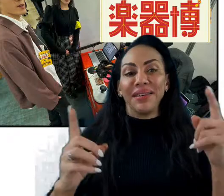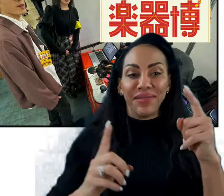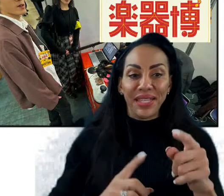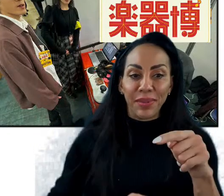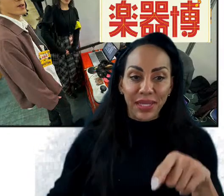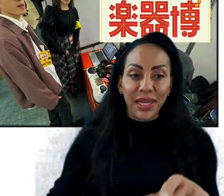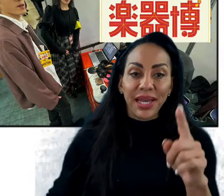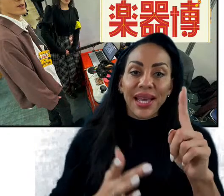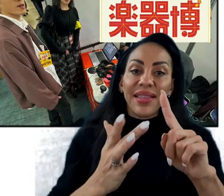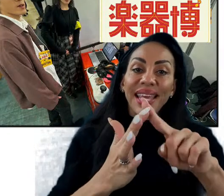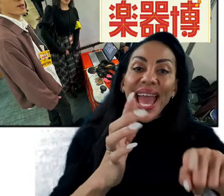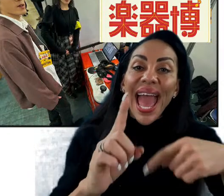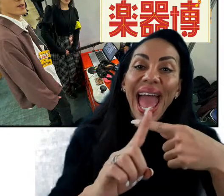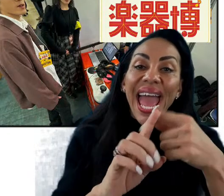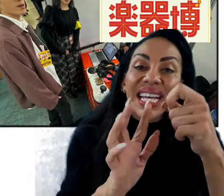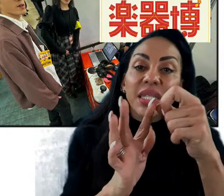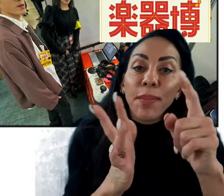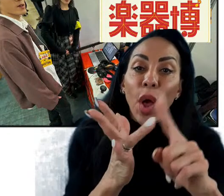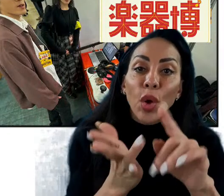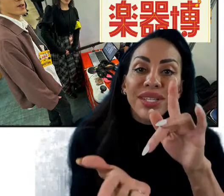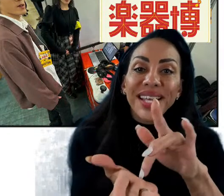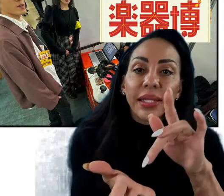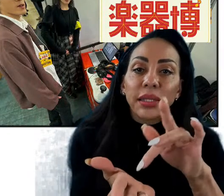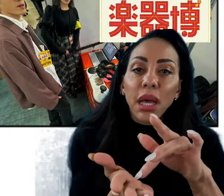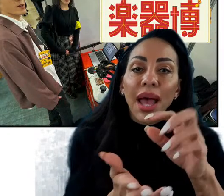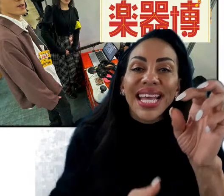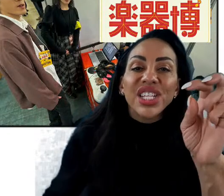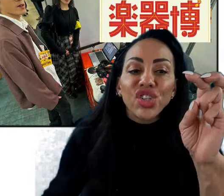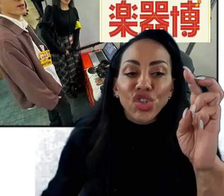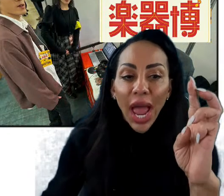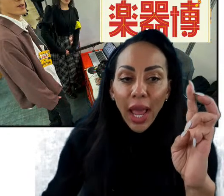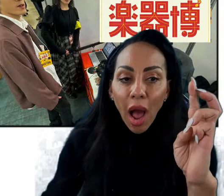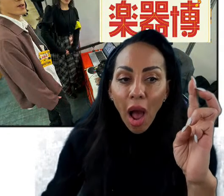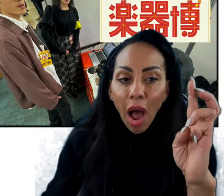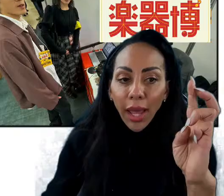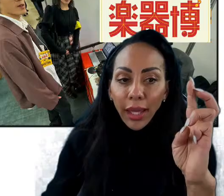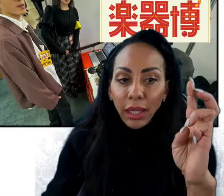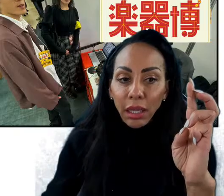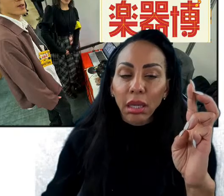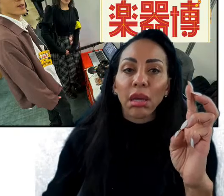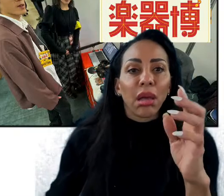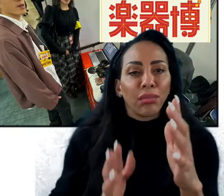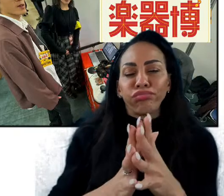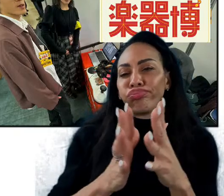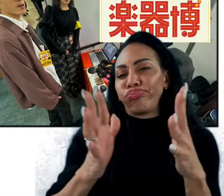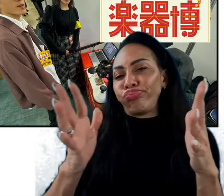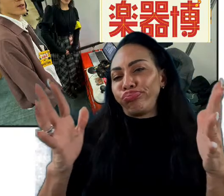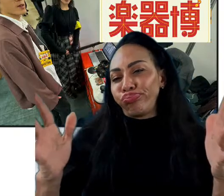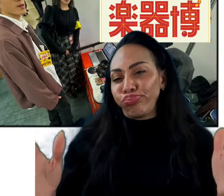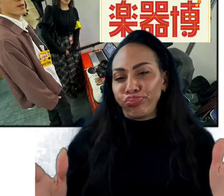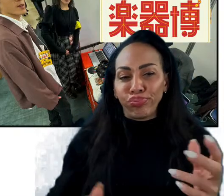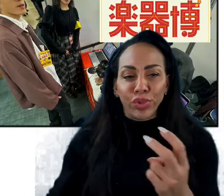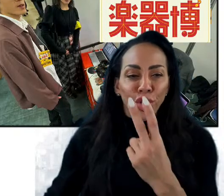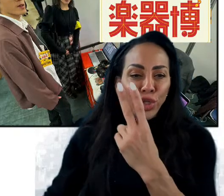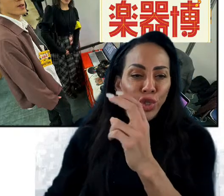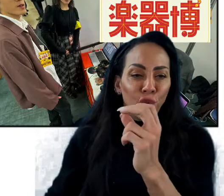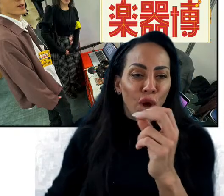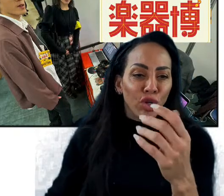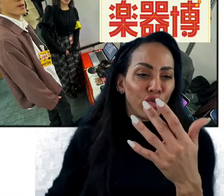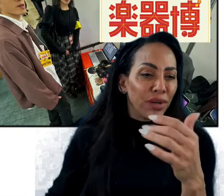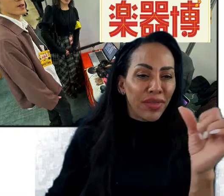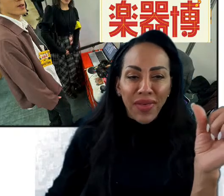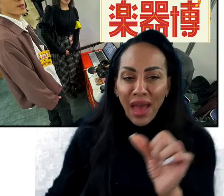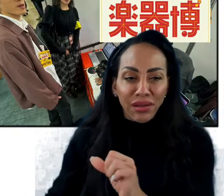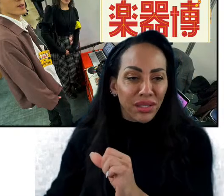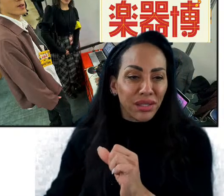is one of the biggest ones in Shanghai. It spanned 150,000 square meters, and someone told me if you wanted to walk all the way around all